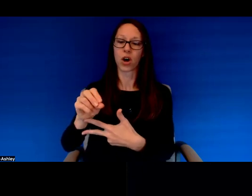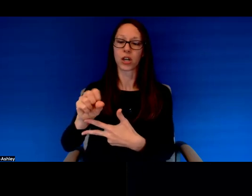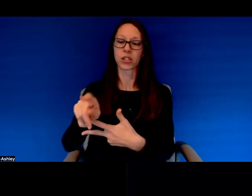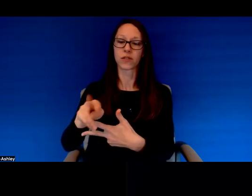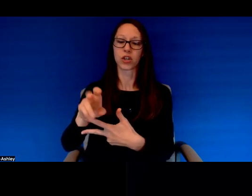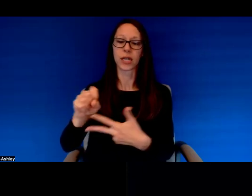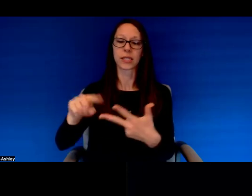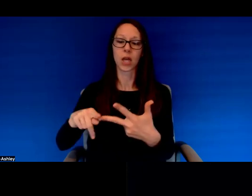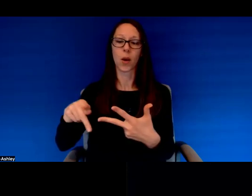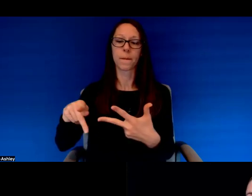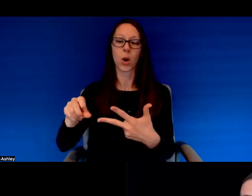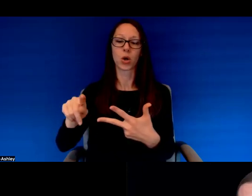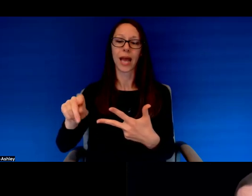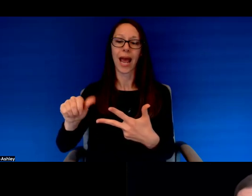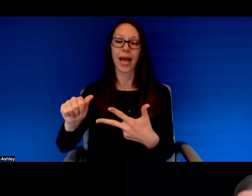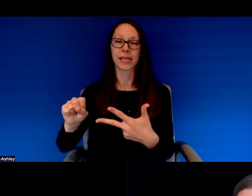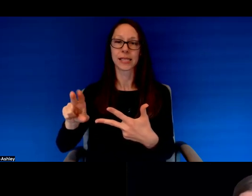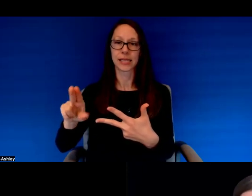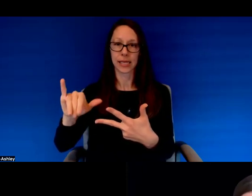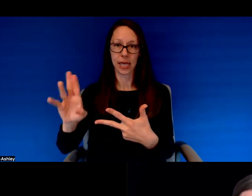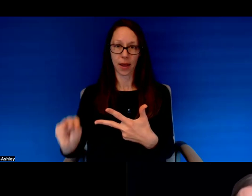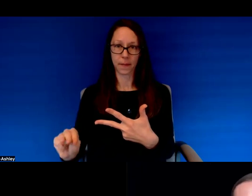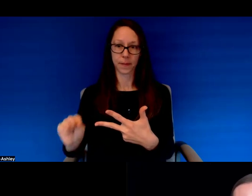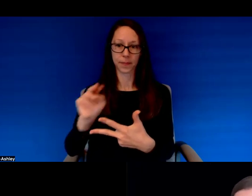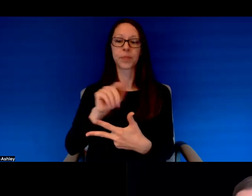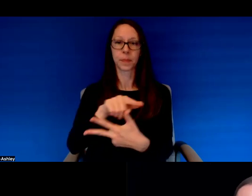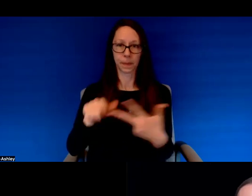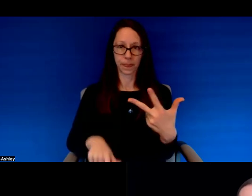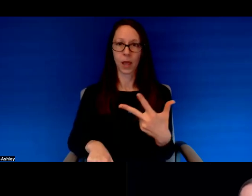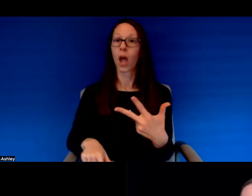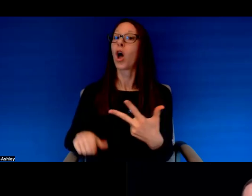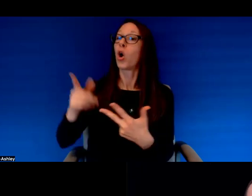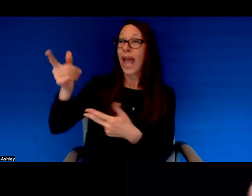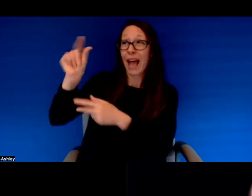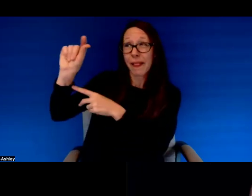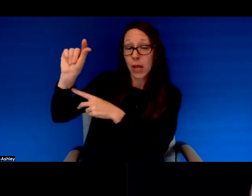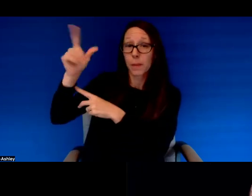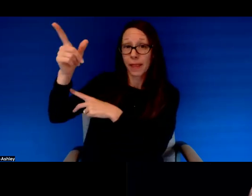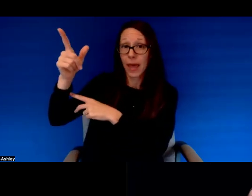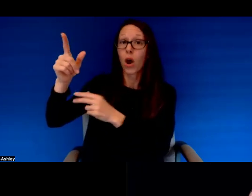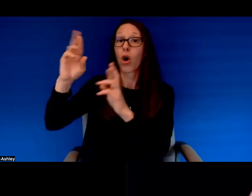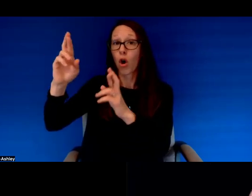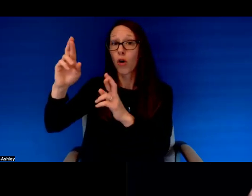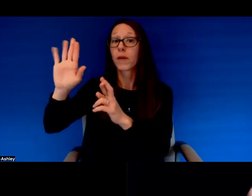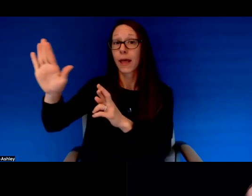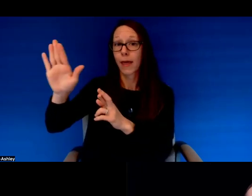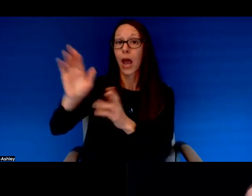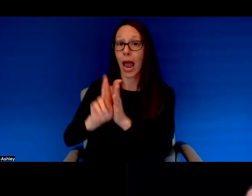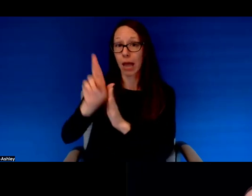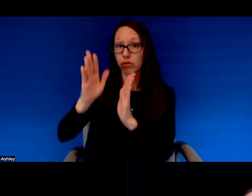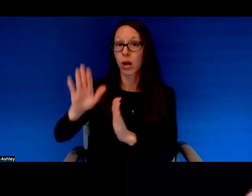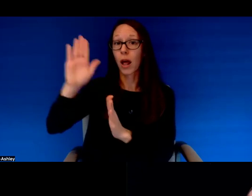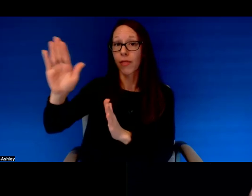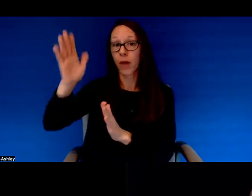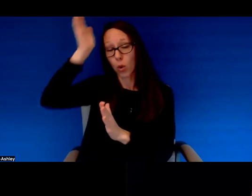amount of nitrogen. We can provide that, hopefully, by recycling astronaut waste and using our worms. But it also